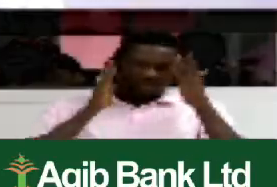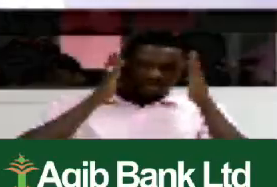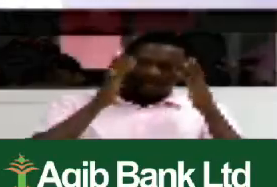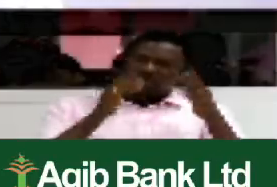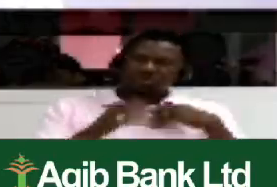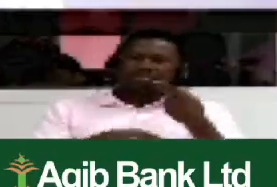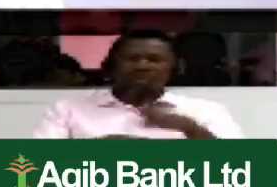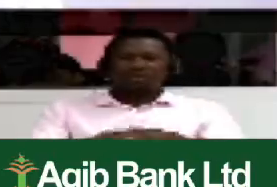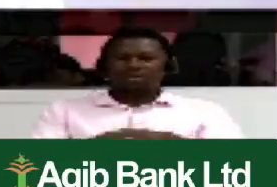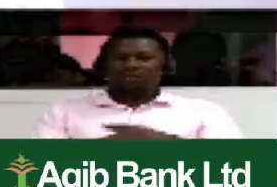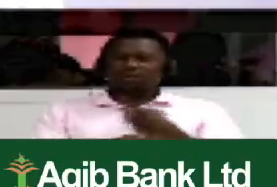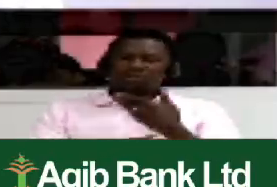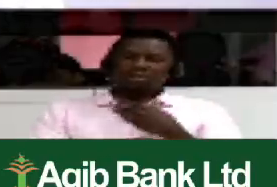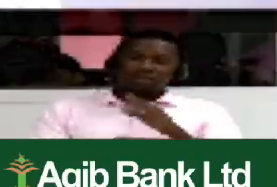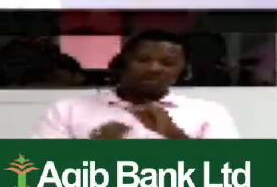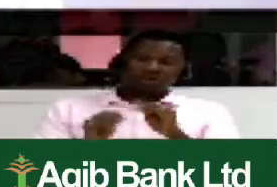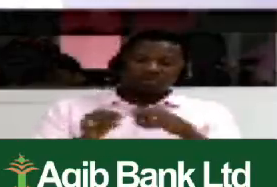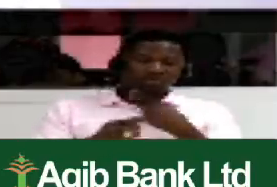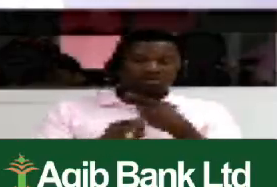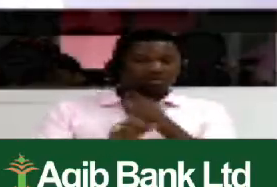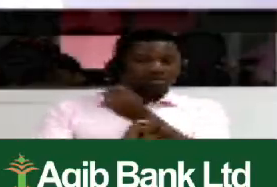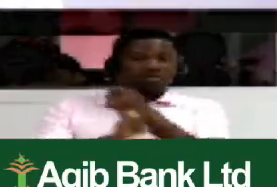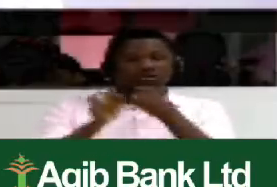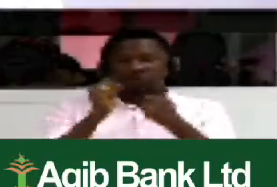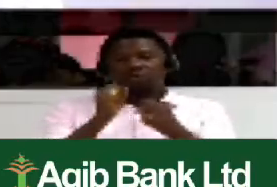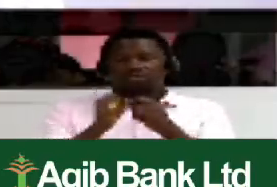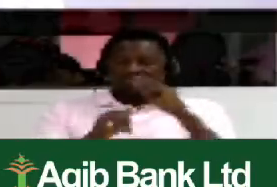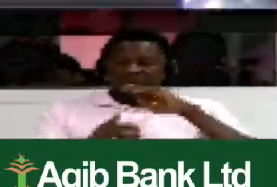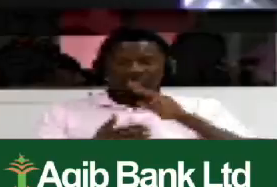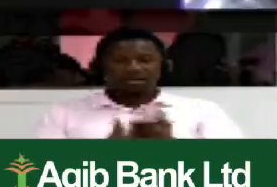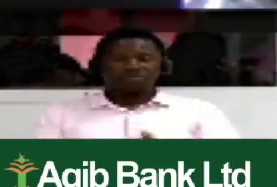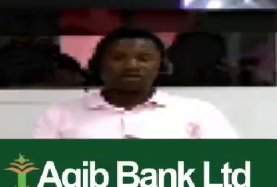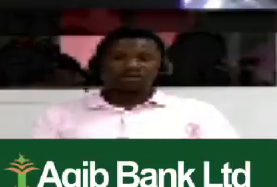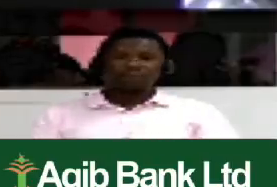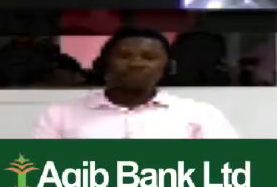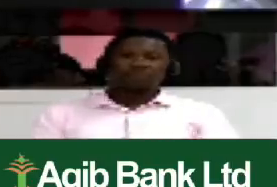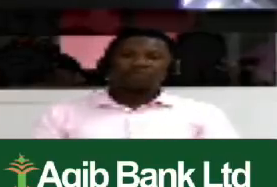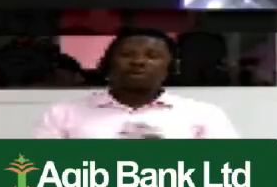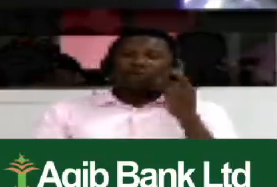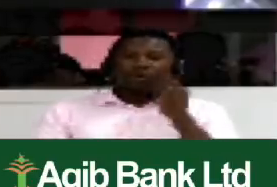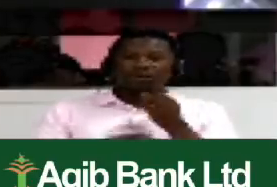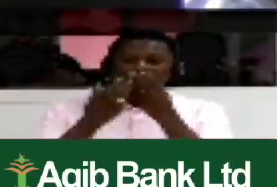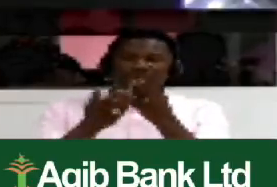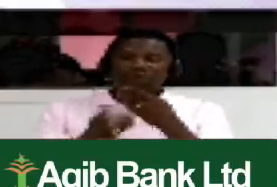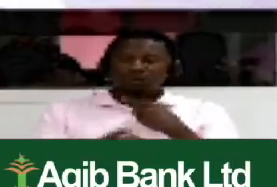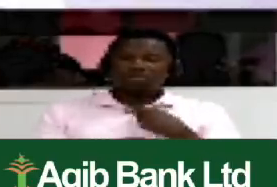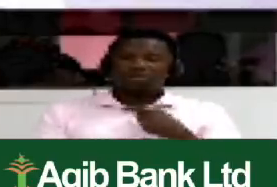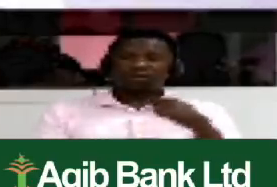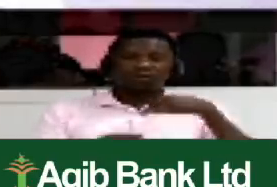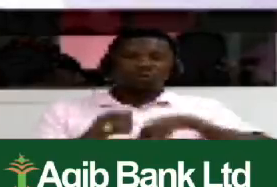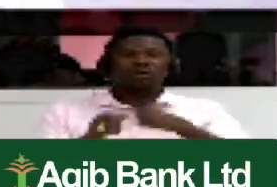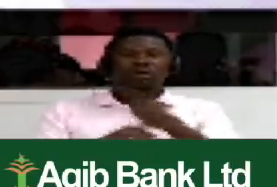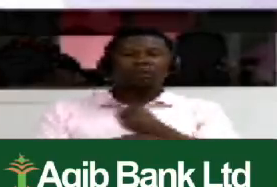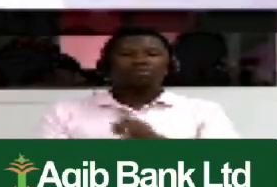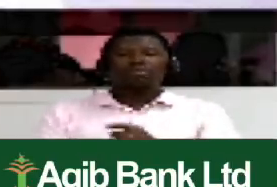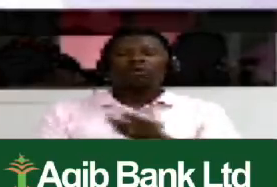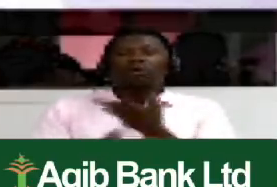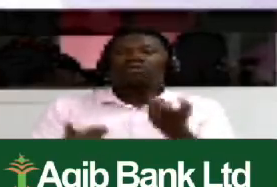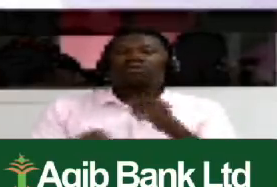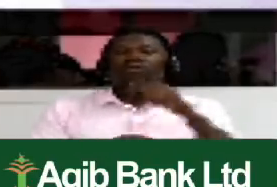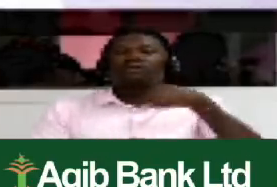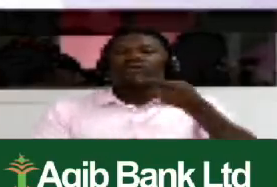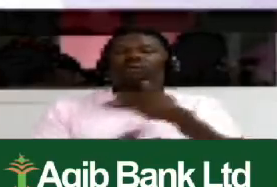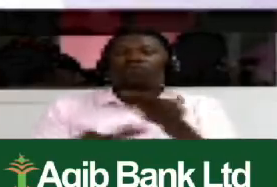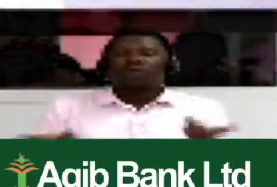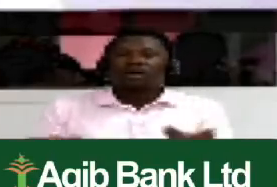dealing with some of those situations, I believe. When you say he was a foreigner, where was he from? We made to